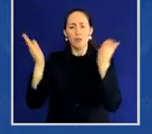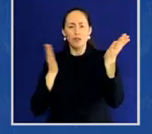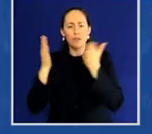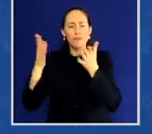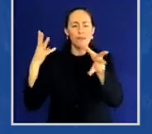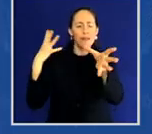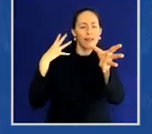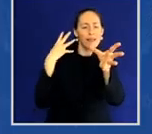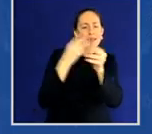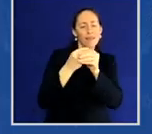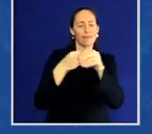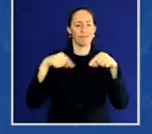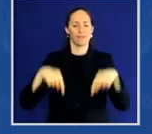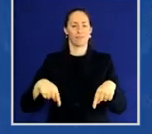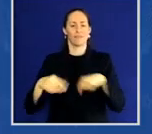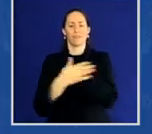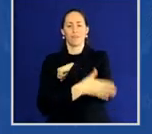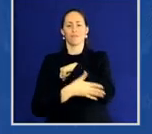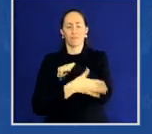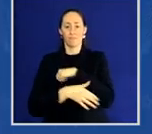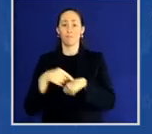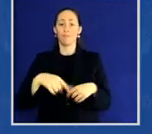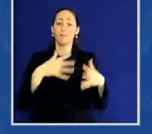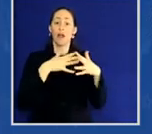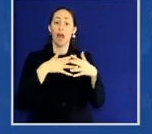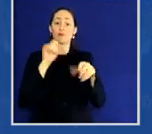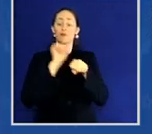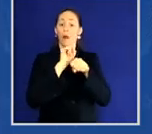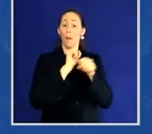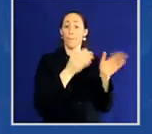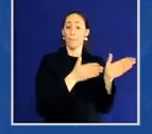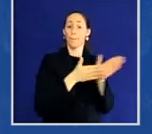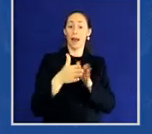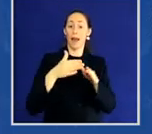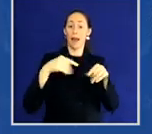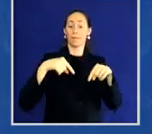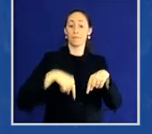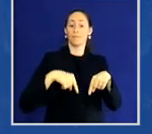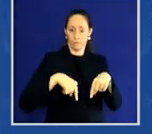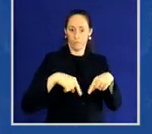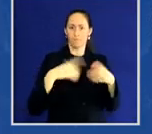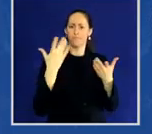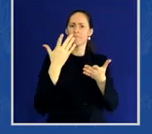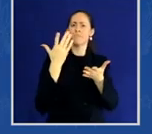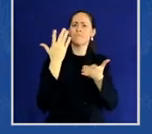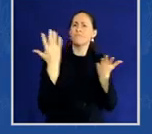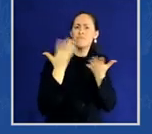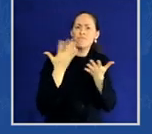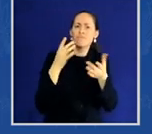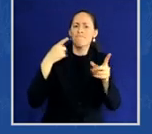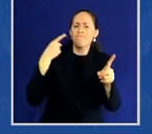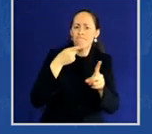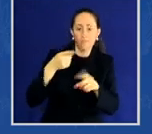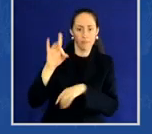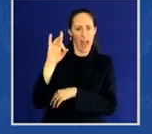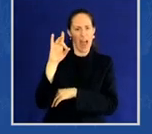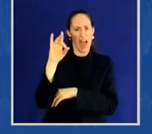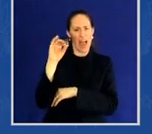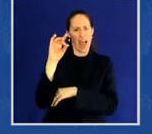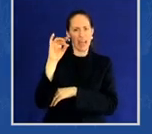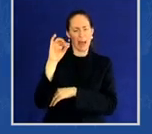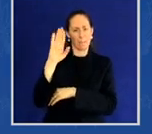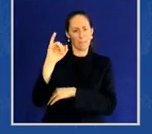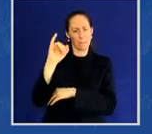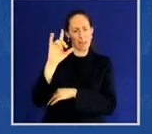which includes $80 billion for rail, is just what the country needs as we build for the future.